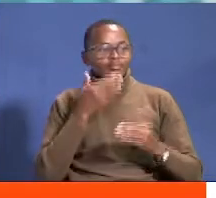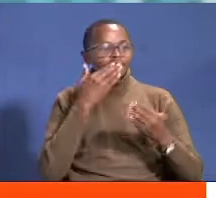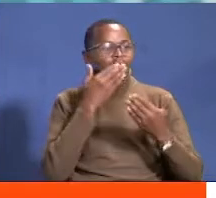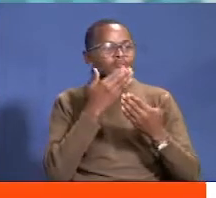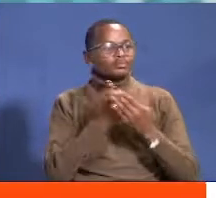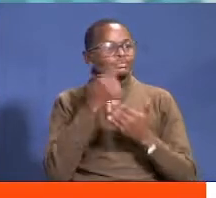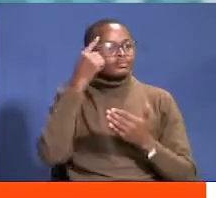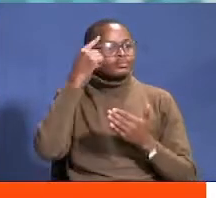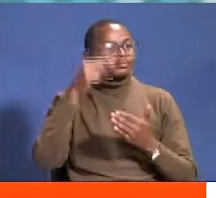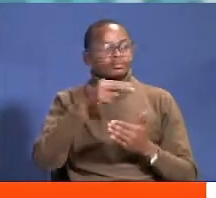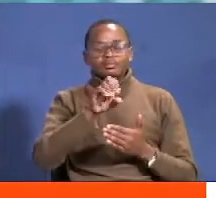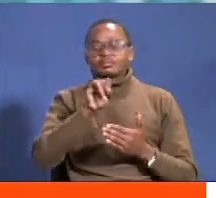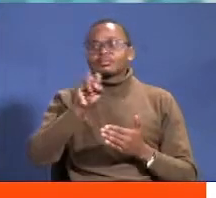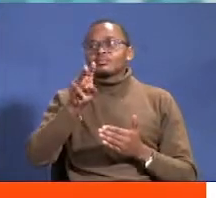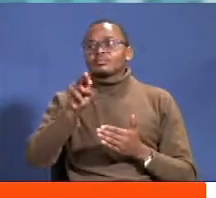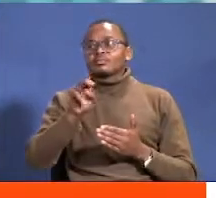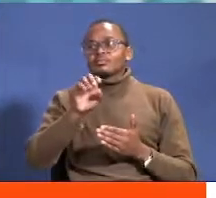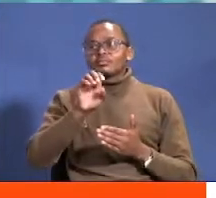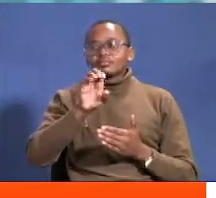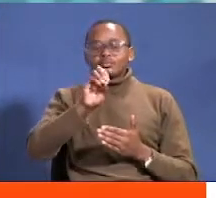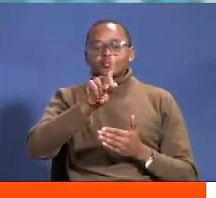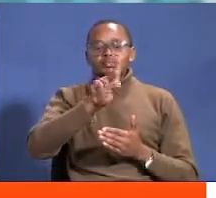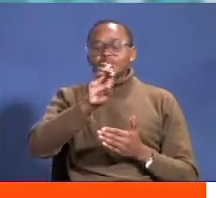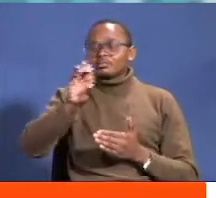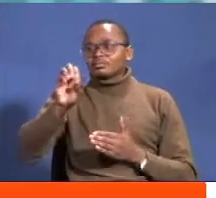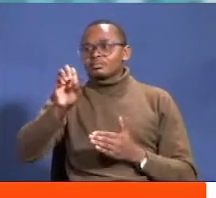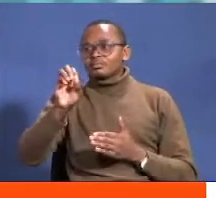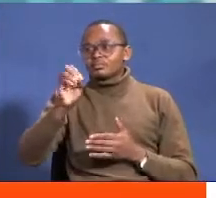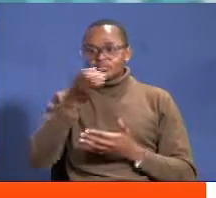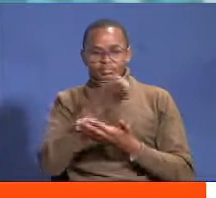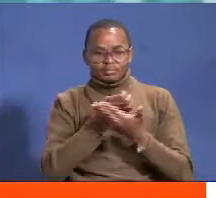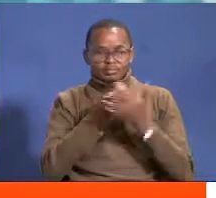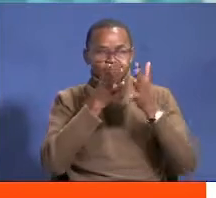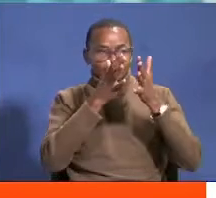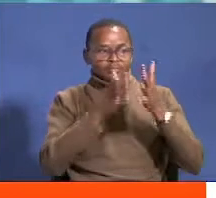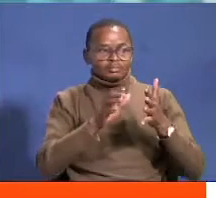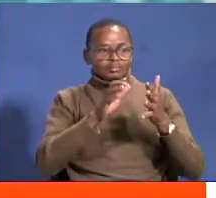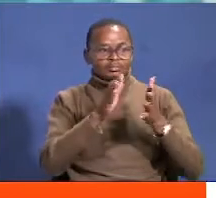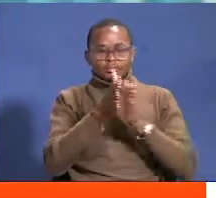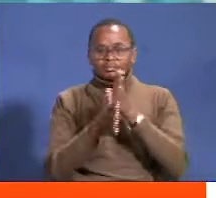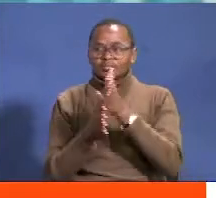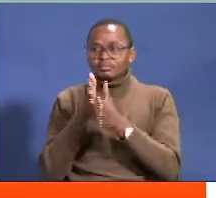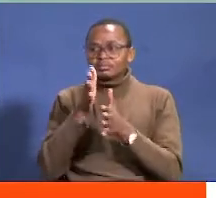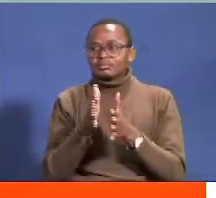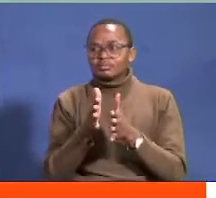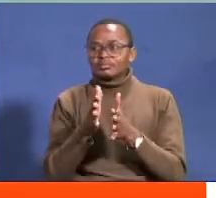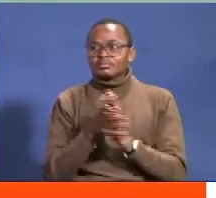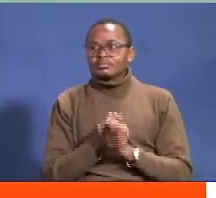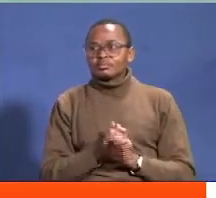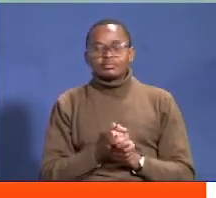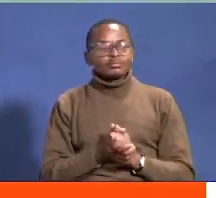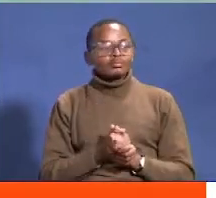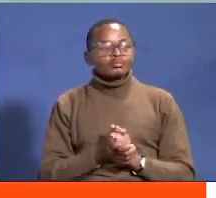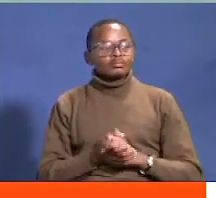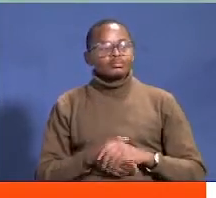so much for hosting me tonight. I'm Benson Christopher Okello, environmentalist and an urban planner. Right. Yeah, I'm happy to be here